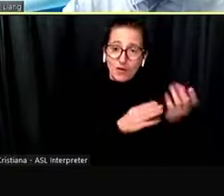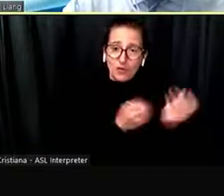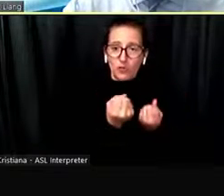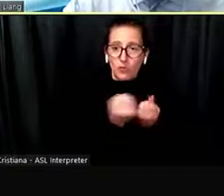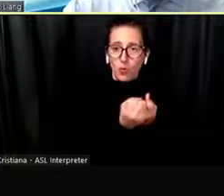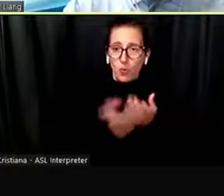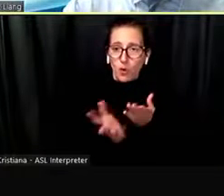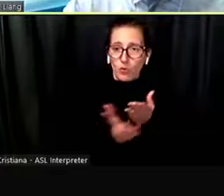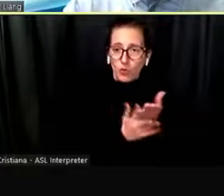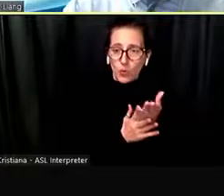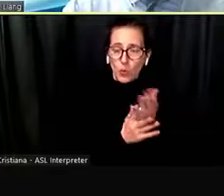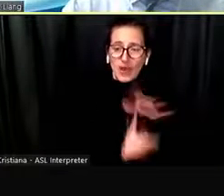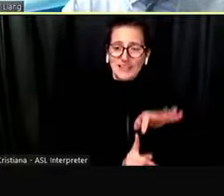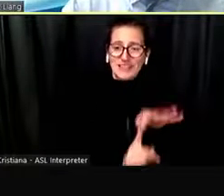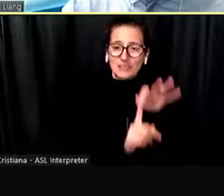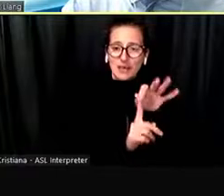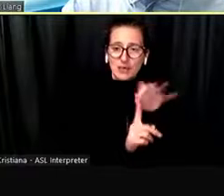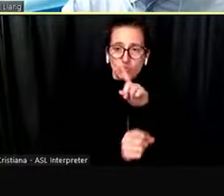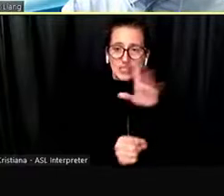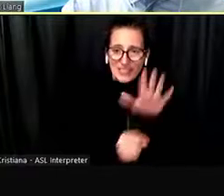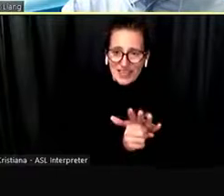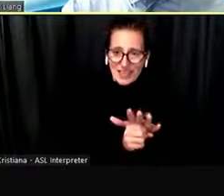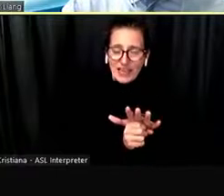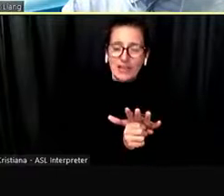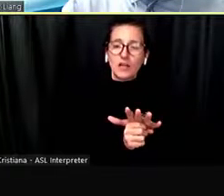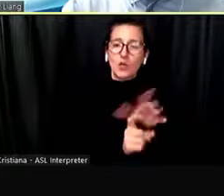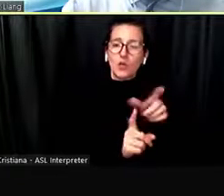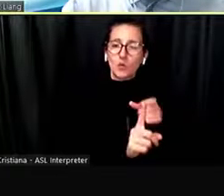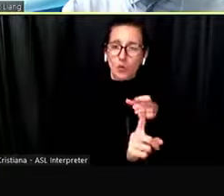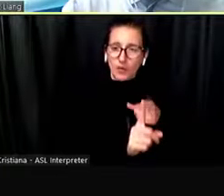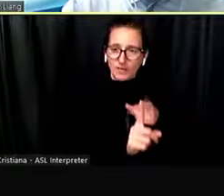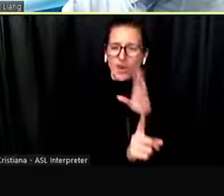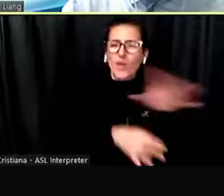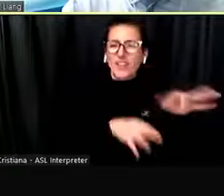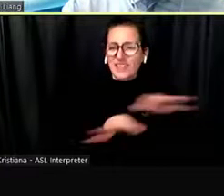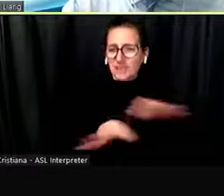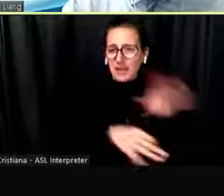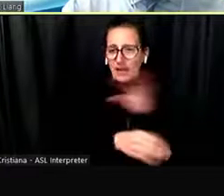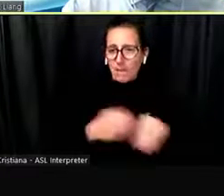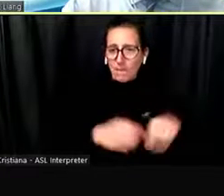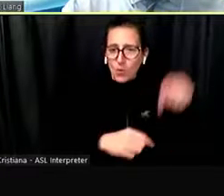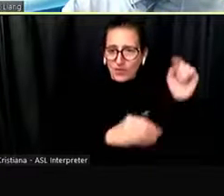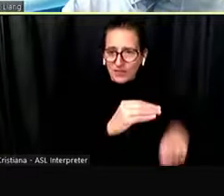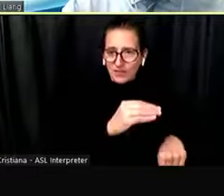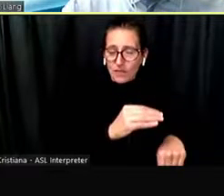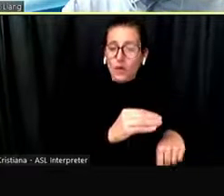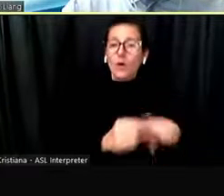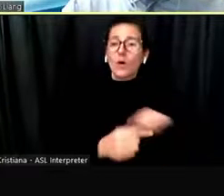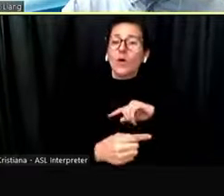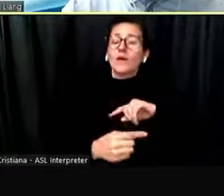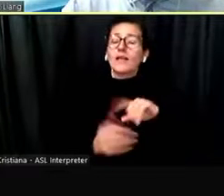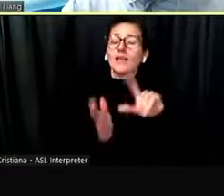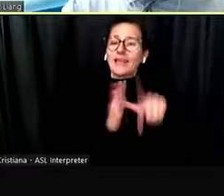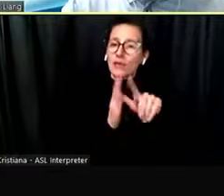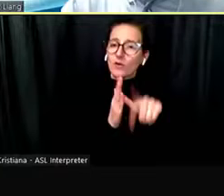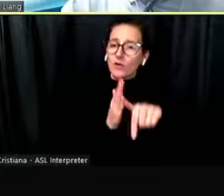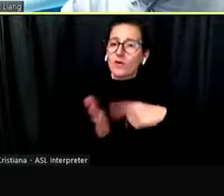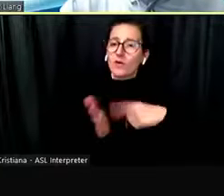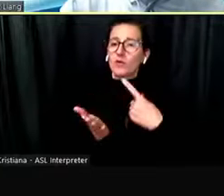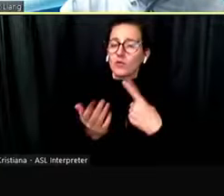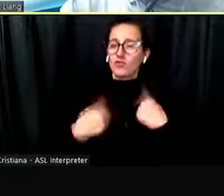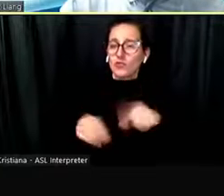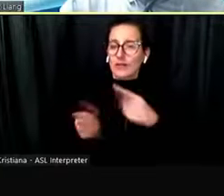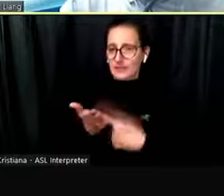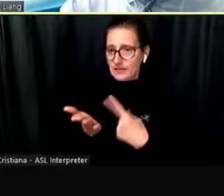funding sources. And we will go into this a little bit deeper when we go into the fiscal year 2021 example. You can see more